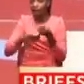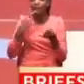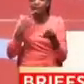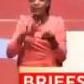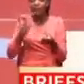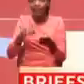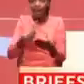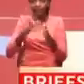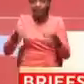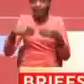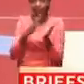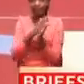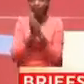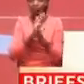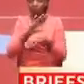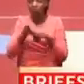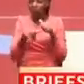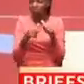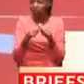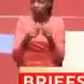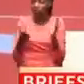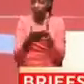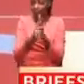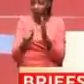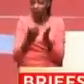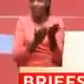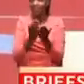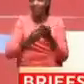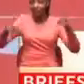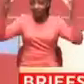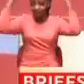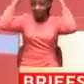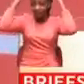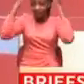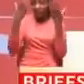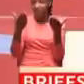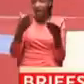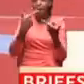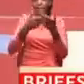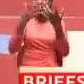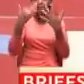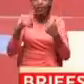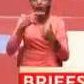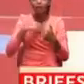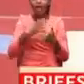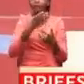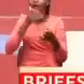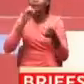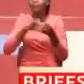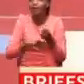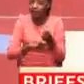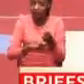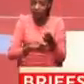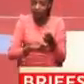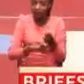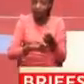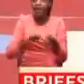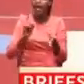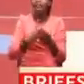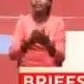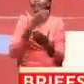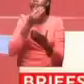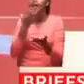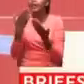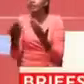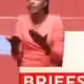an experience of 18 years serving the devil directly. Now, Erica Mukisa is married to Bamboo, who is also here in studio